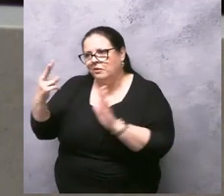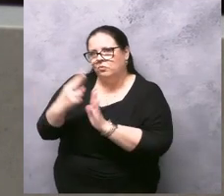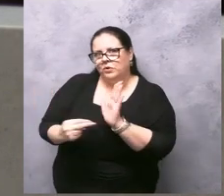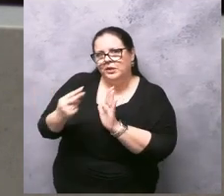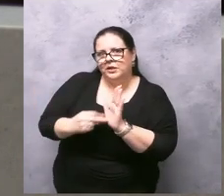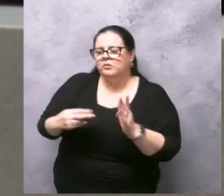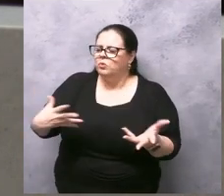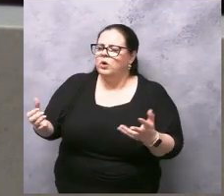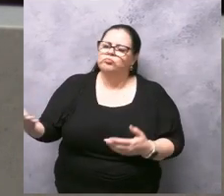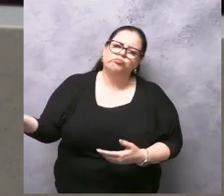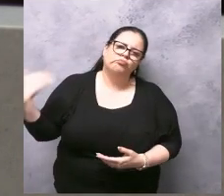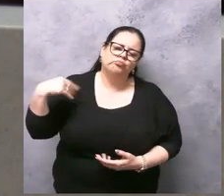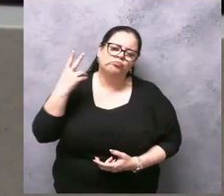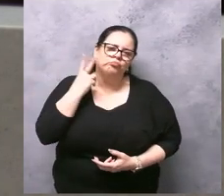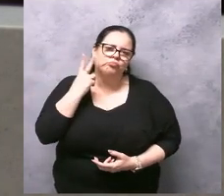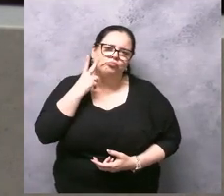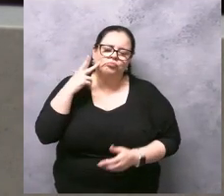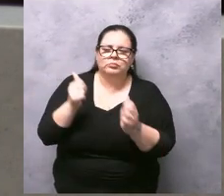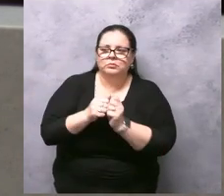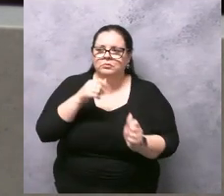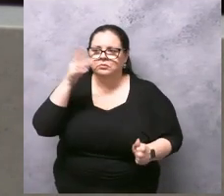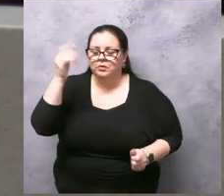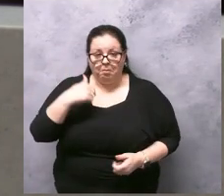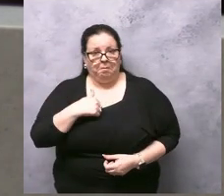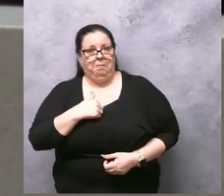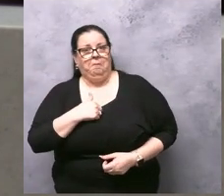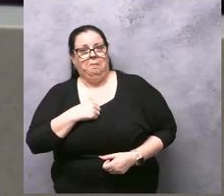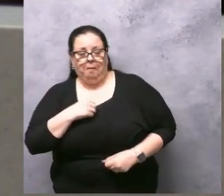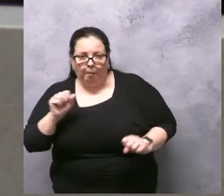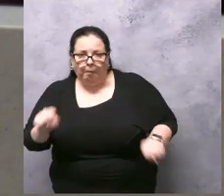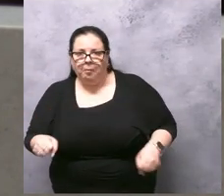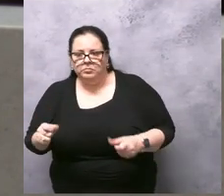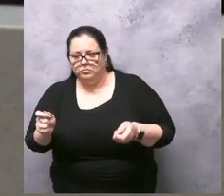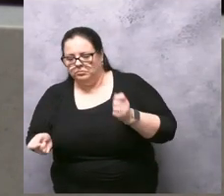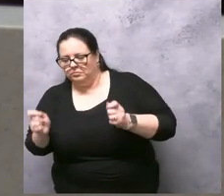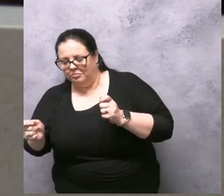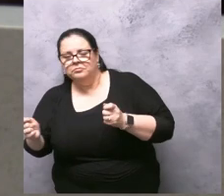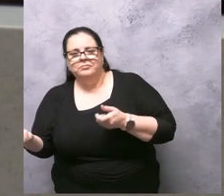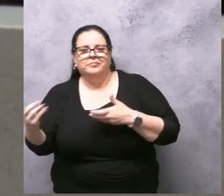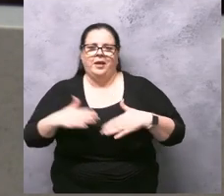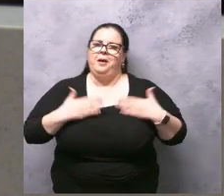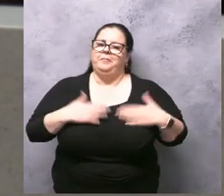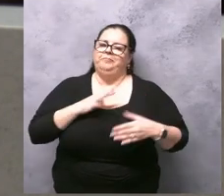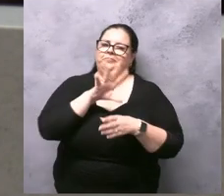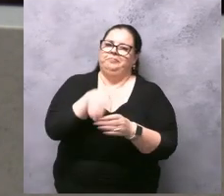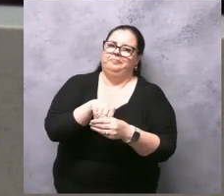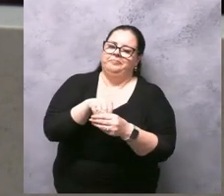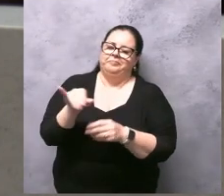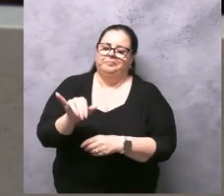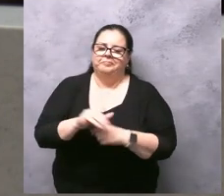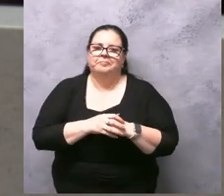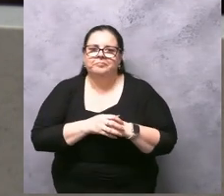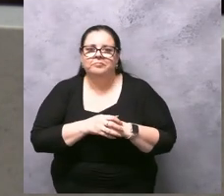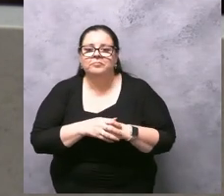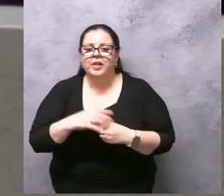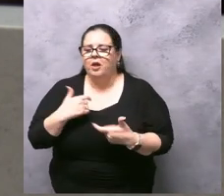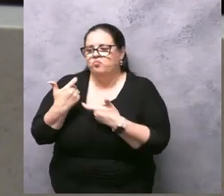campus. We'd like for you to be on campus with our parents. And I was able to accommodate, and I was happy to do so and to